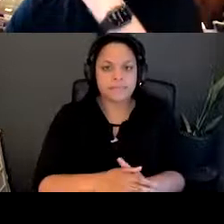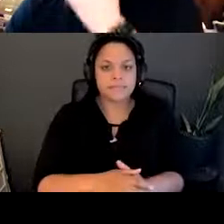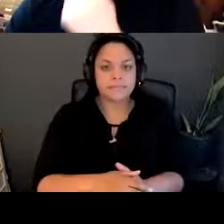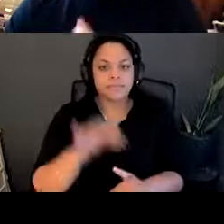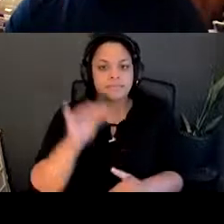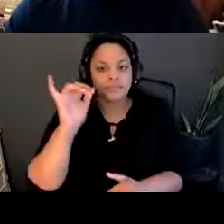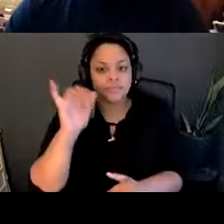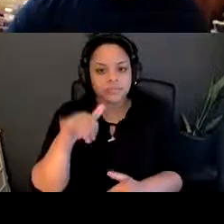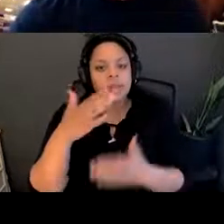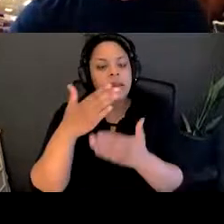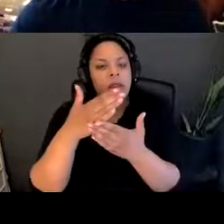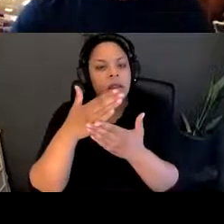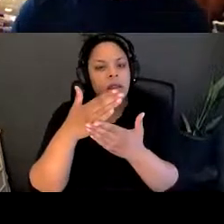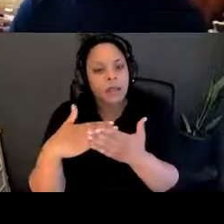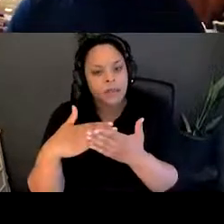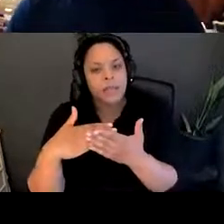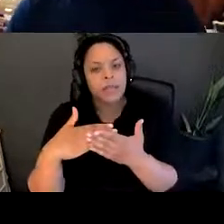element of